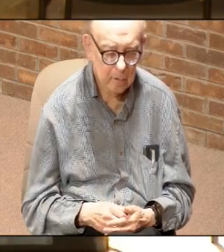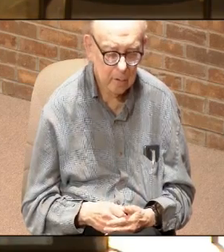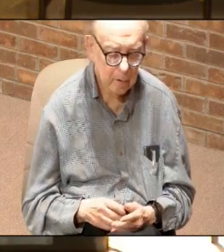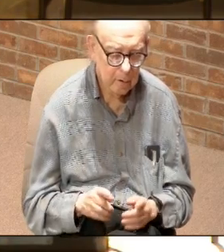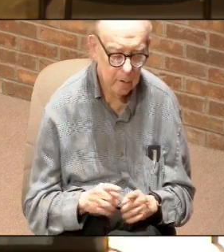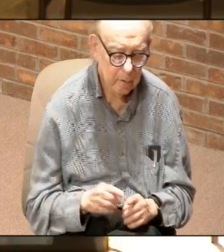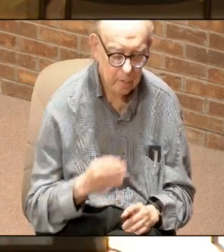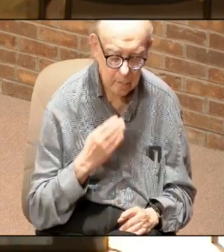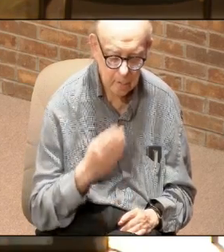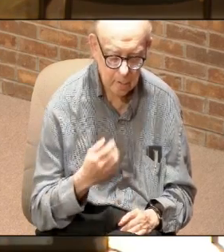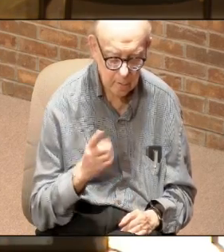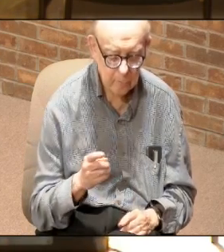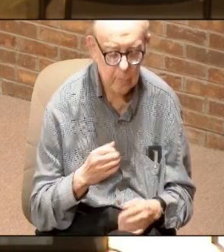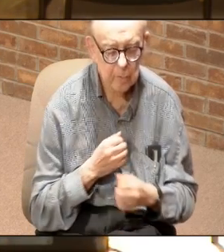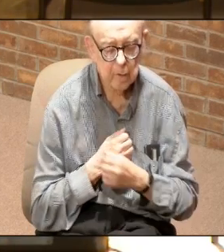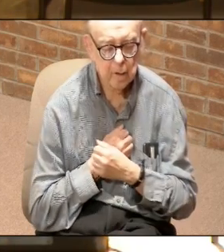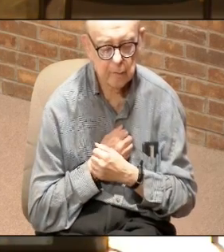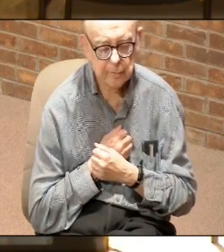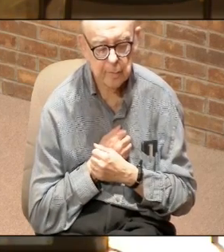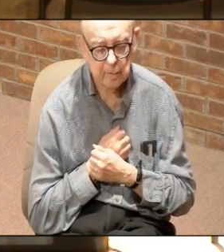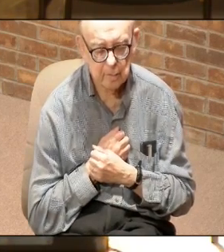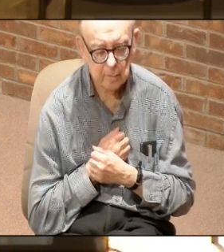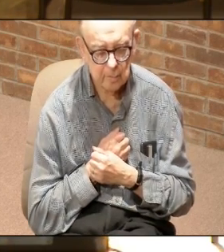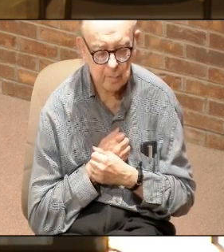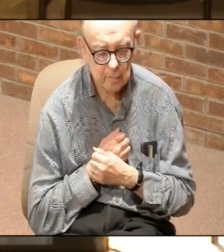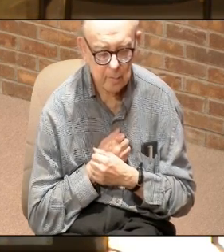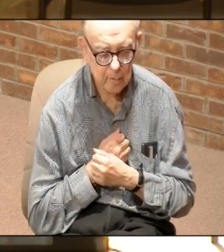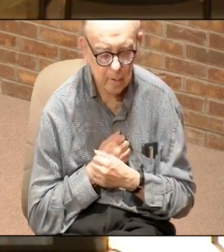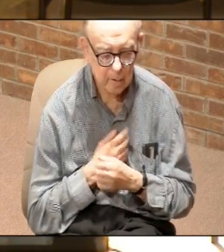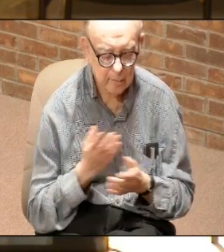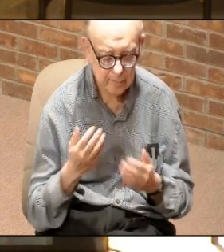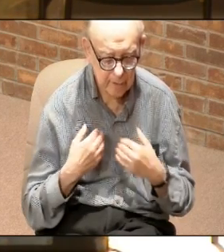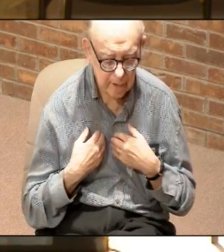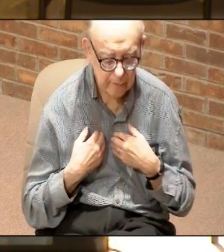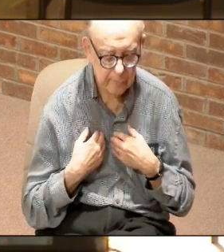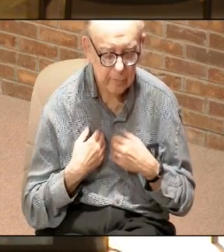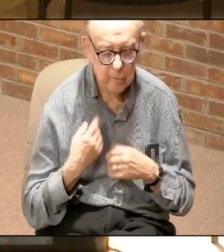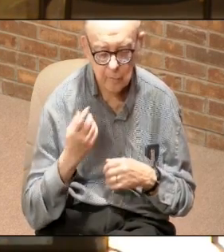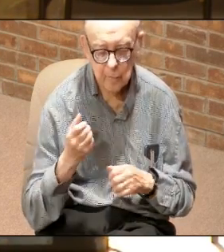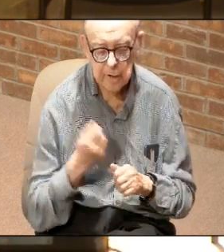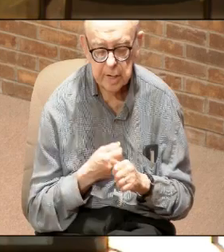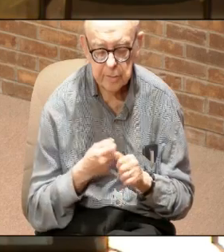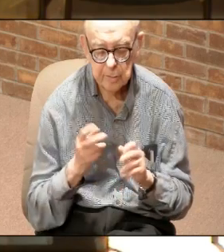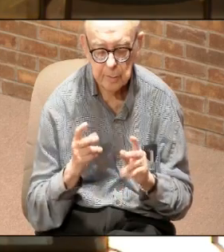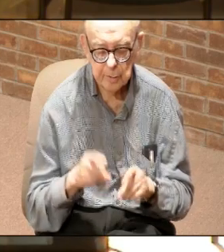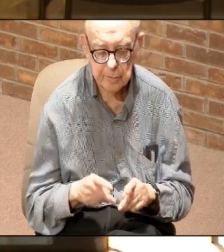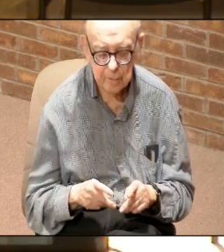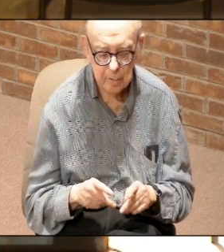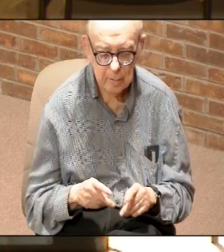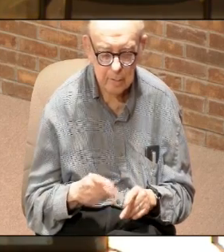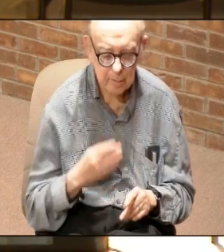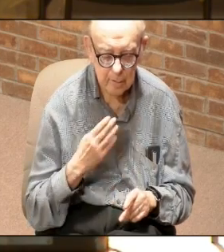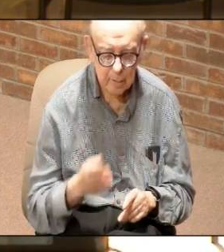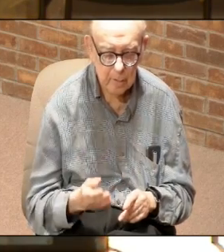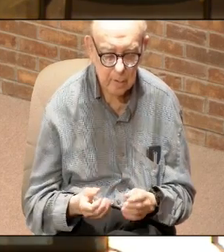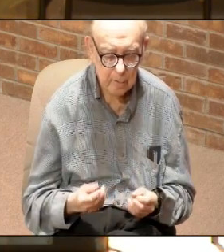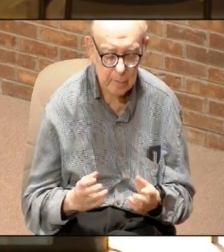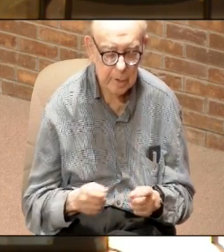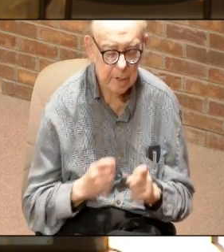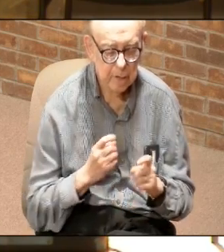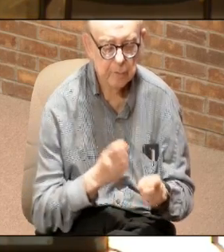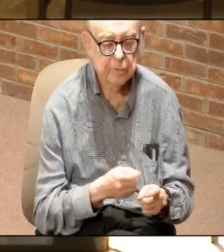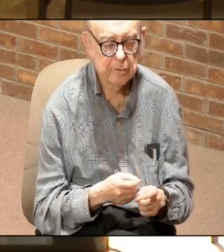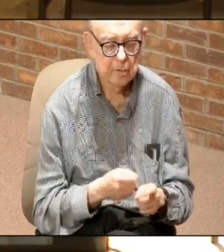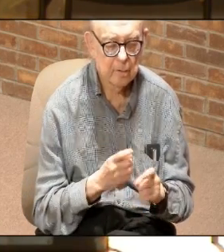We also thank you for the love that you have for each of us. We thank you for the many